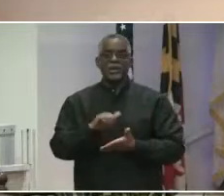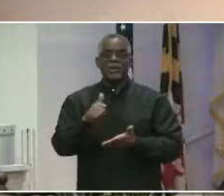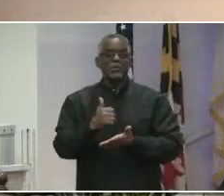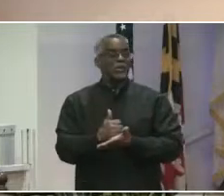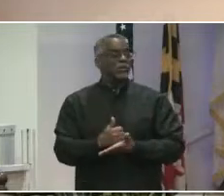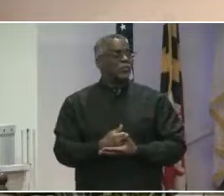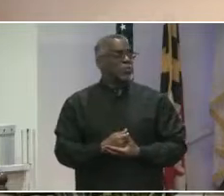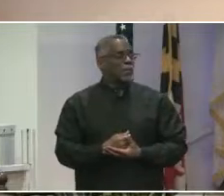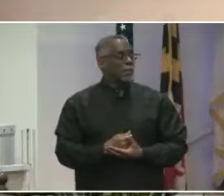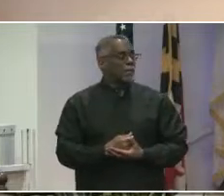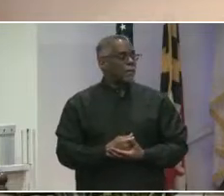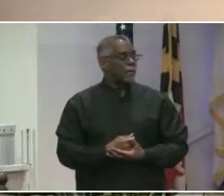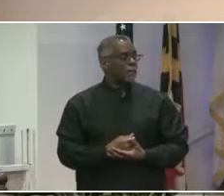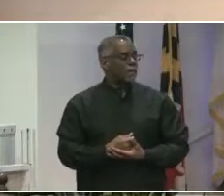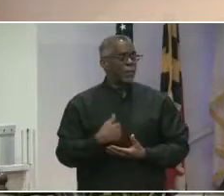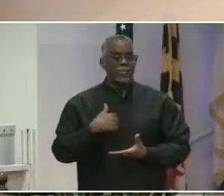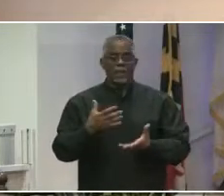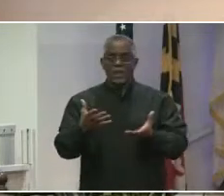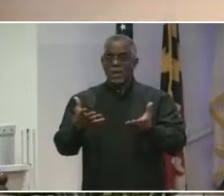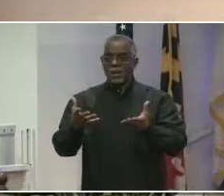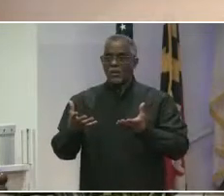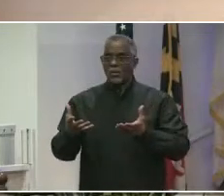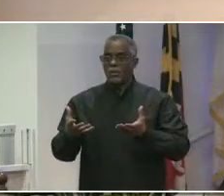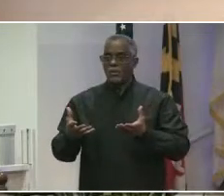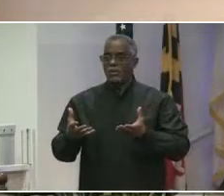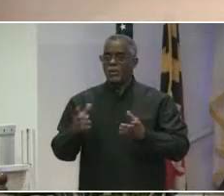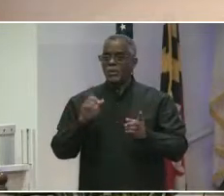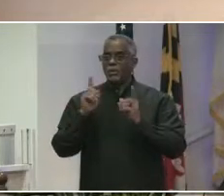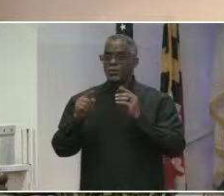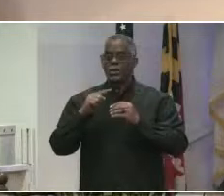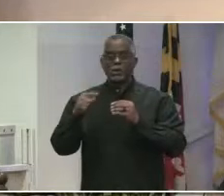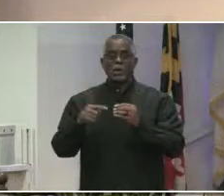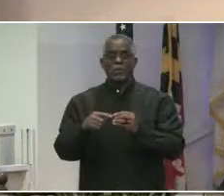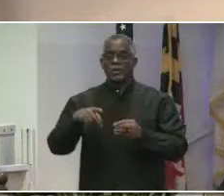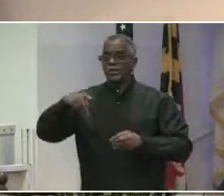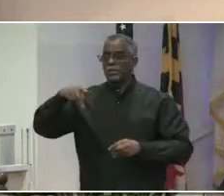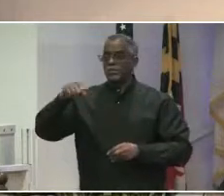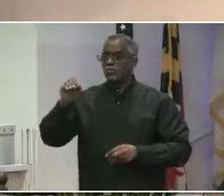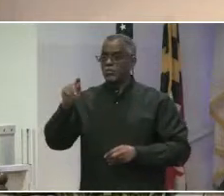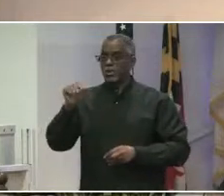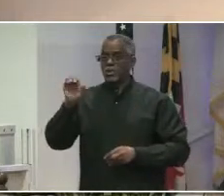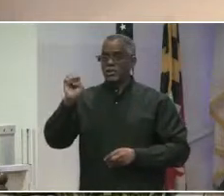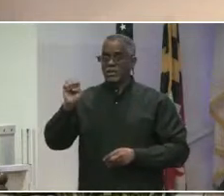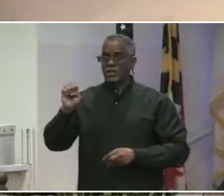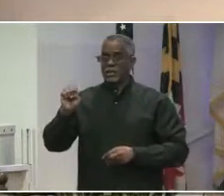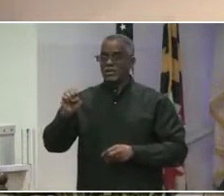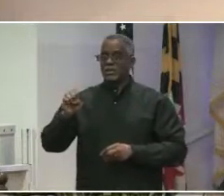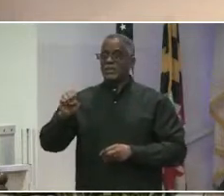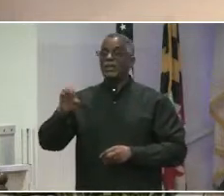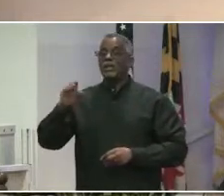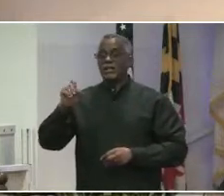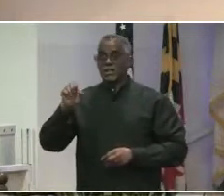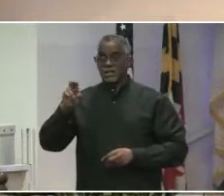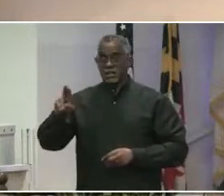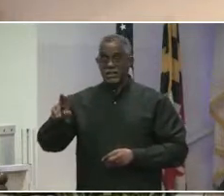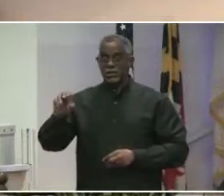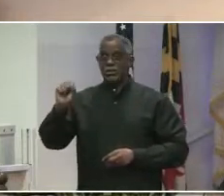Amen. Amen. I want to talk about this prostate cancer seminar.